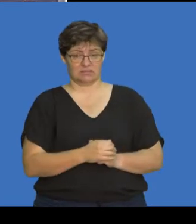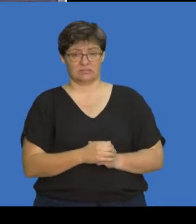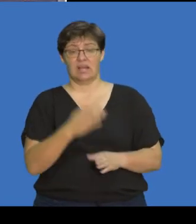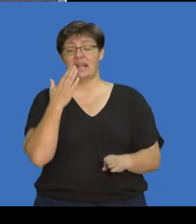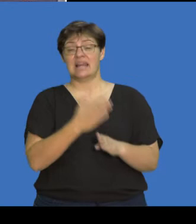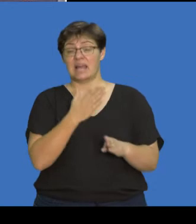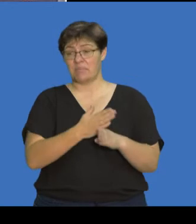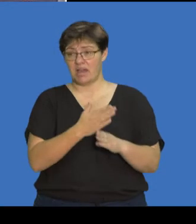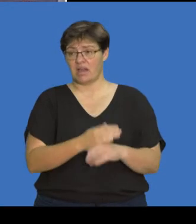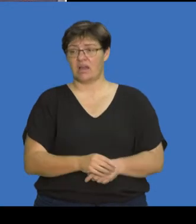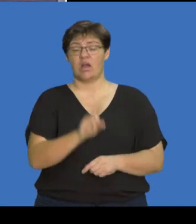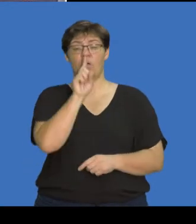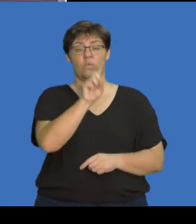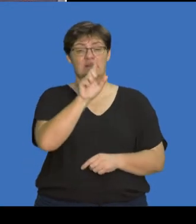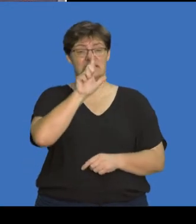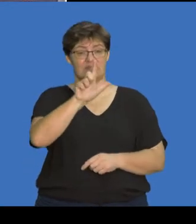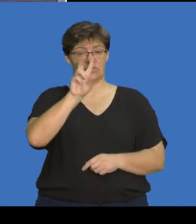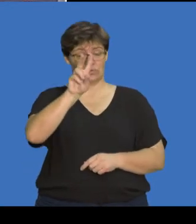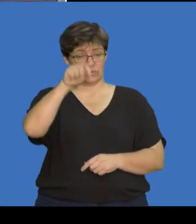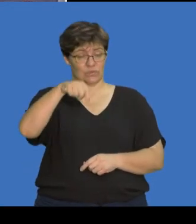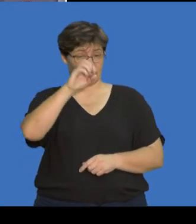Labor, 172,000.